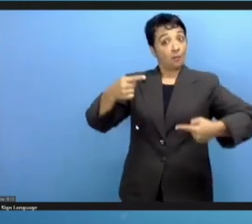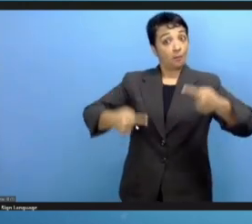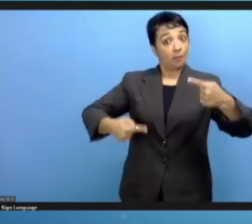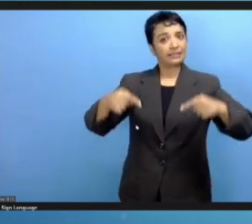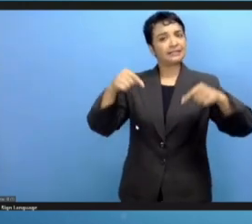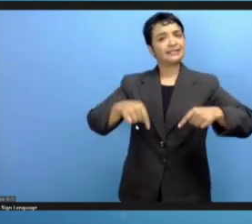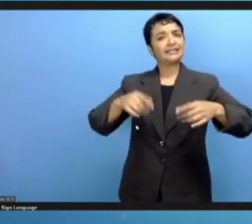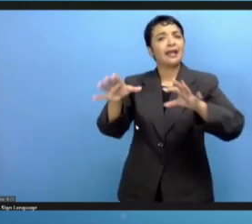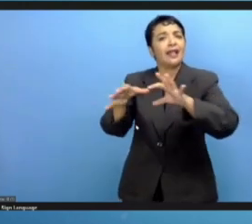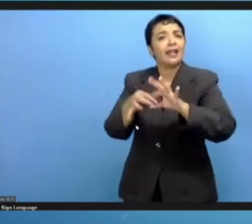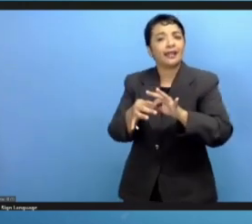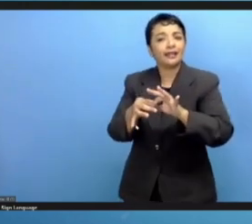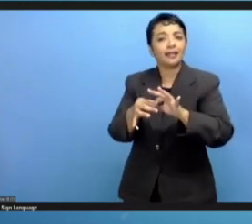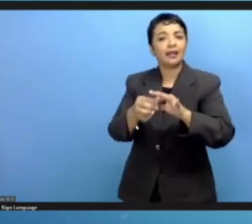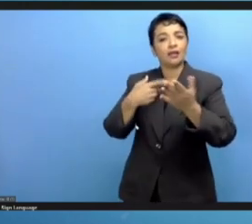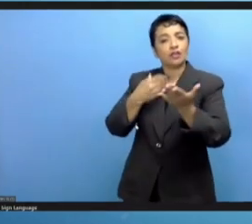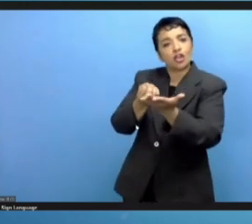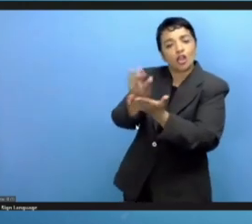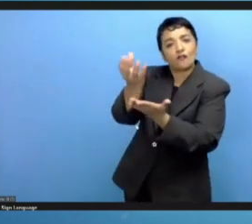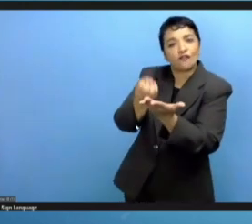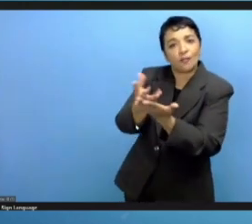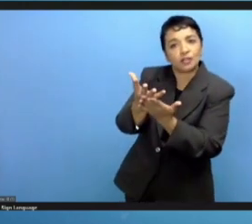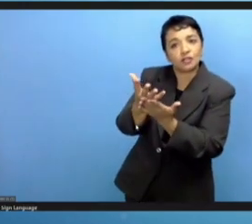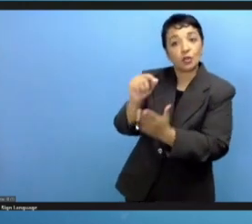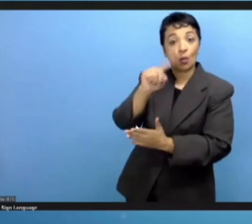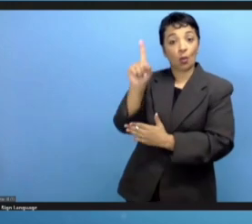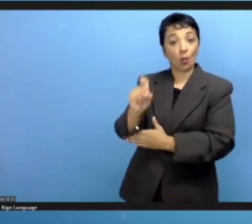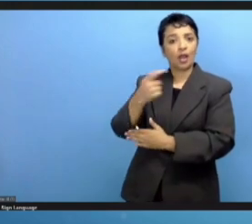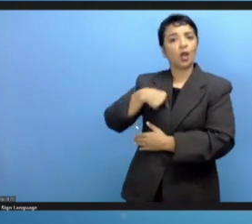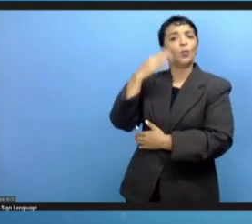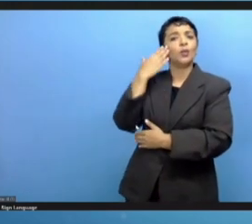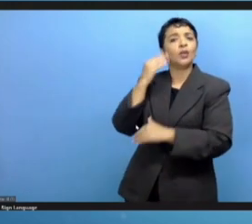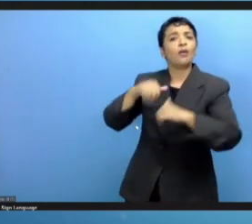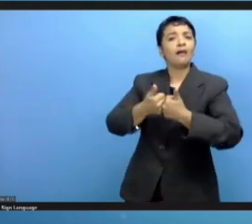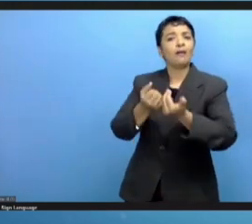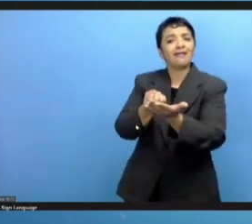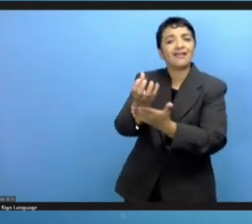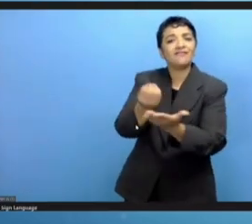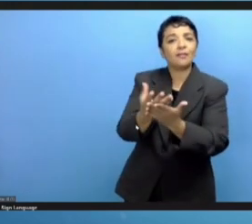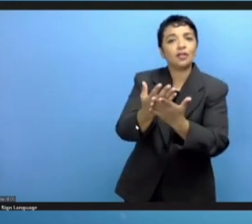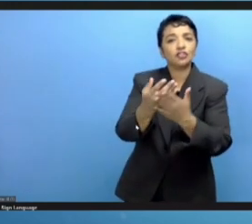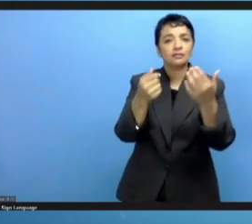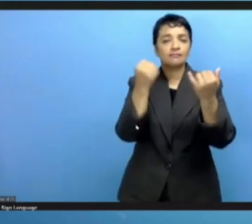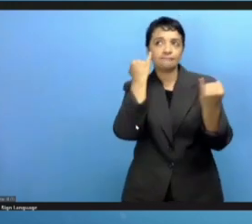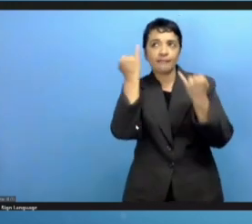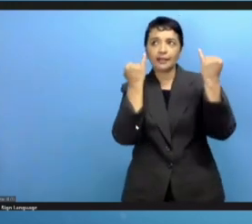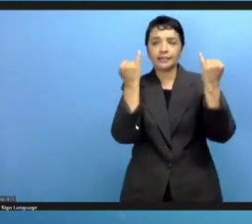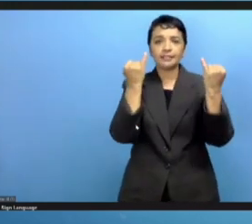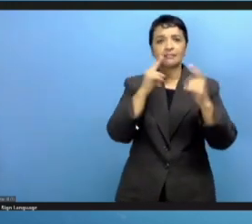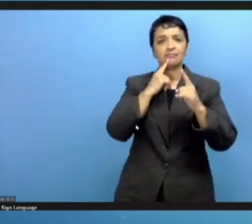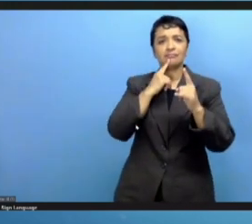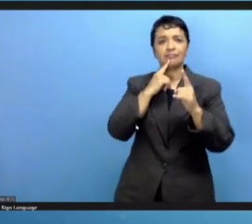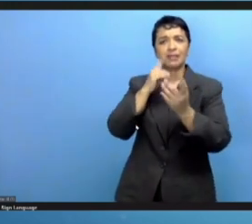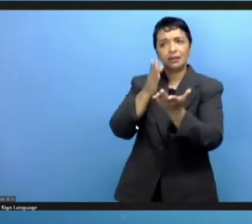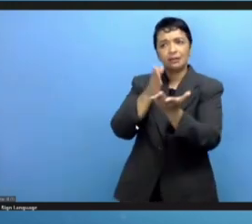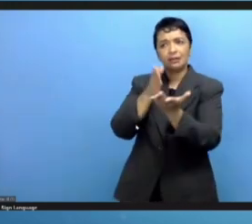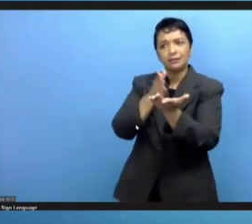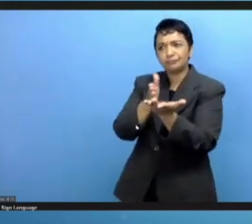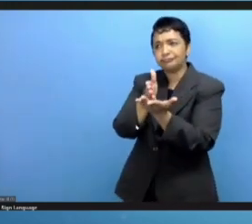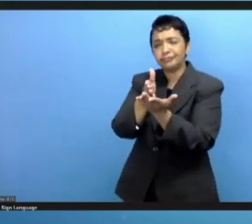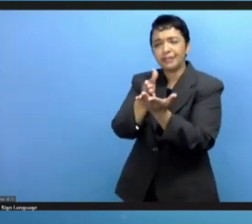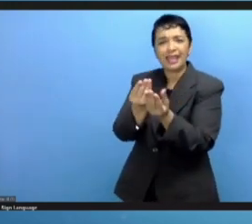frame ideas and behavior, spreading of misinformation and rumors by individuals